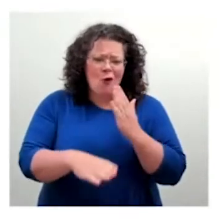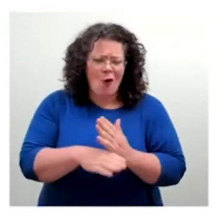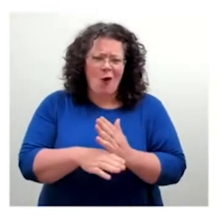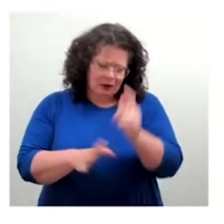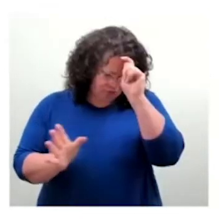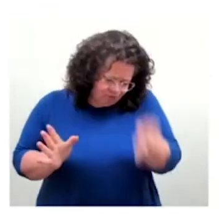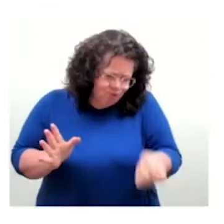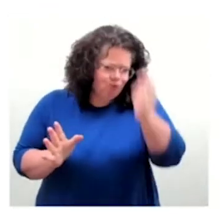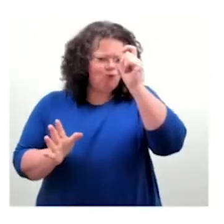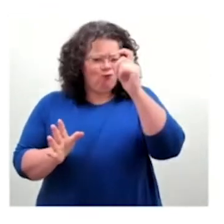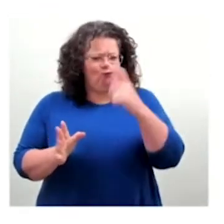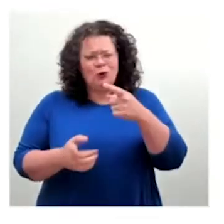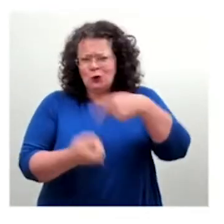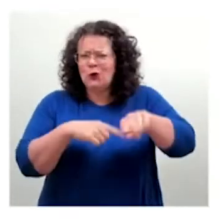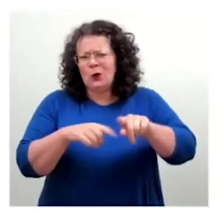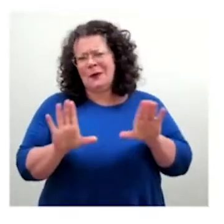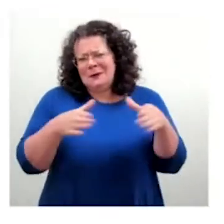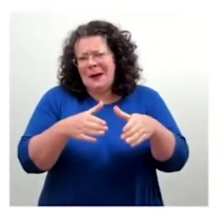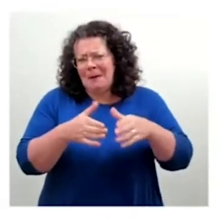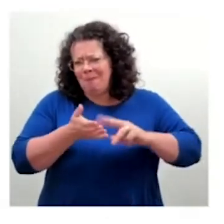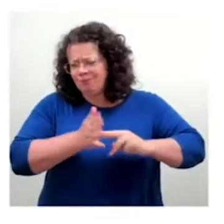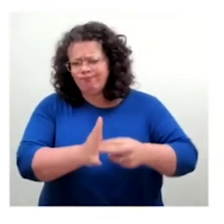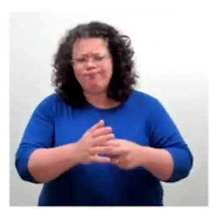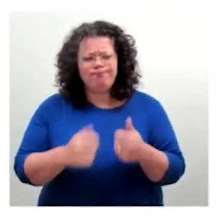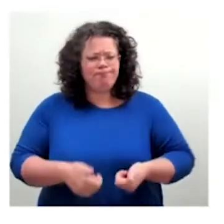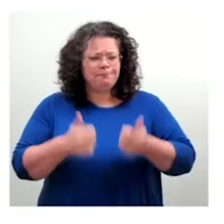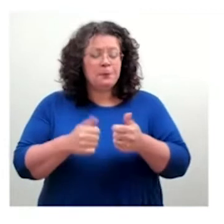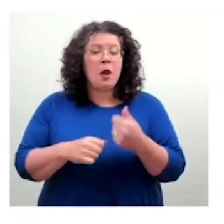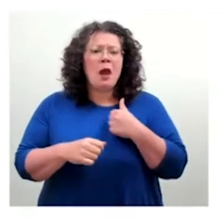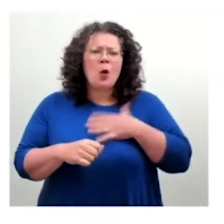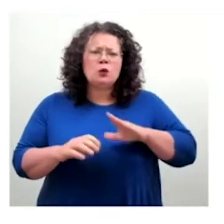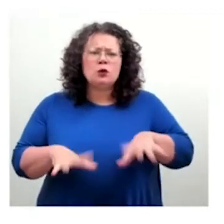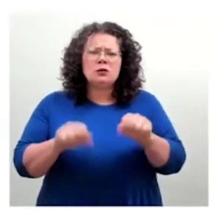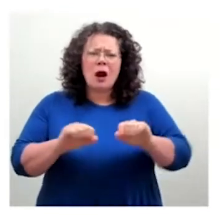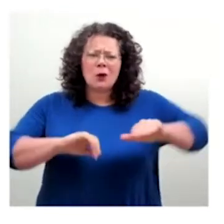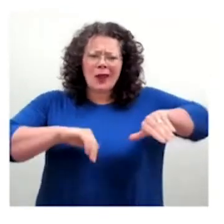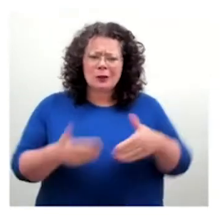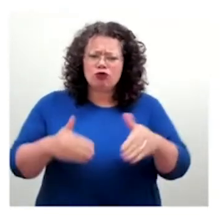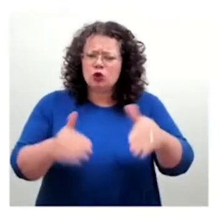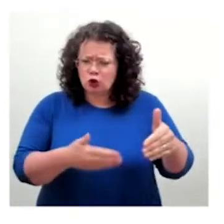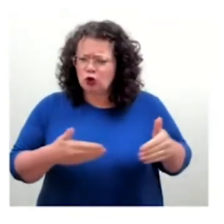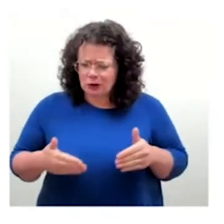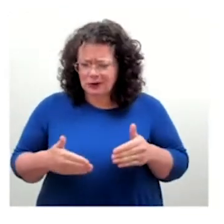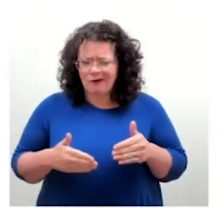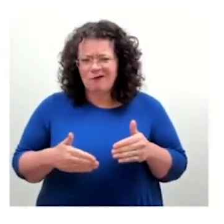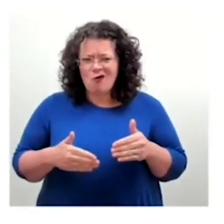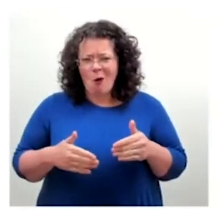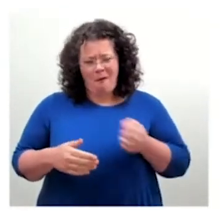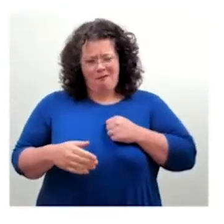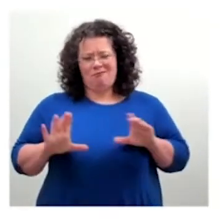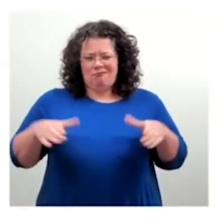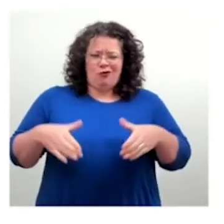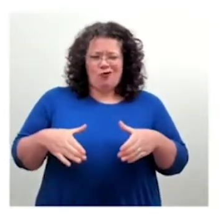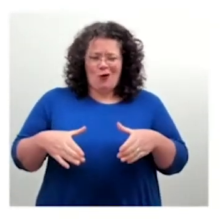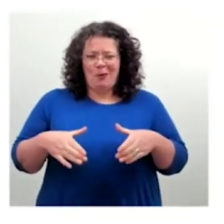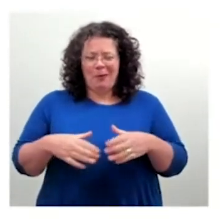the Rockstar group that I've got around here in Teams. This is pretty informal. We've got some questions that I'll pull in, and